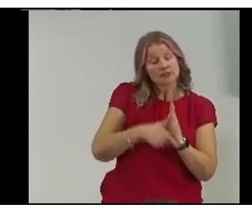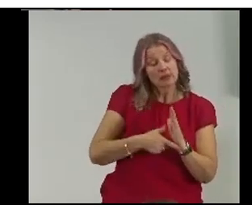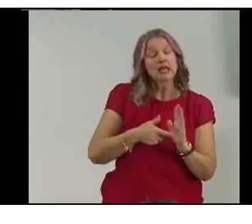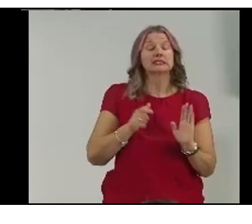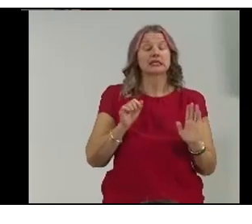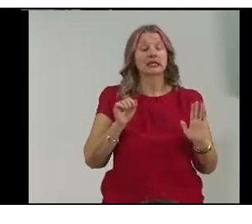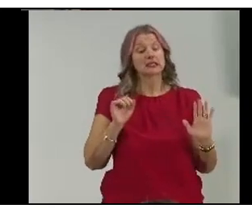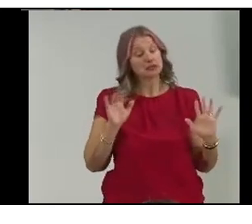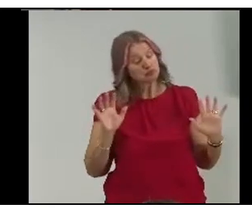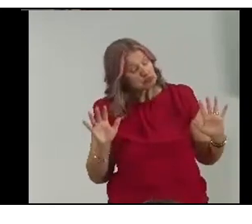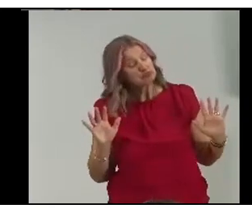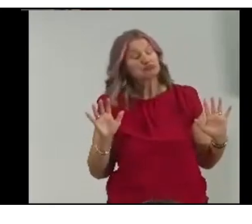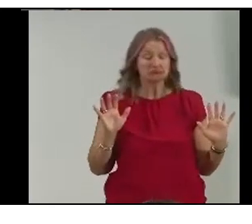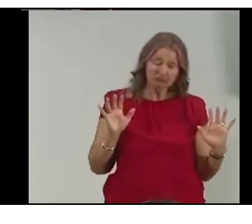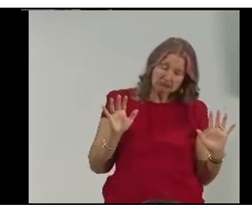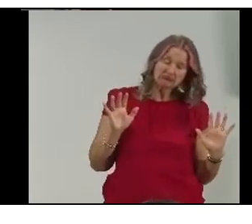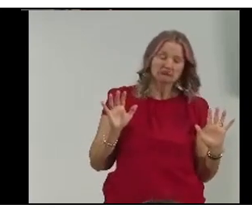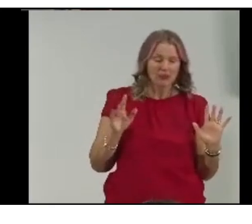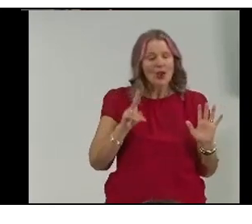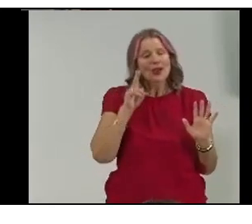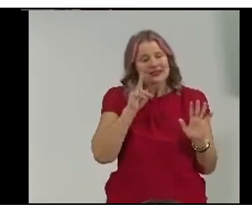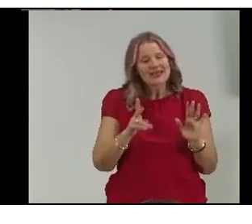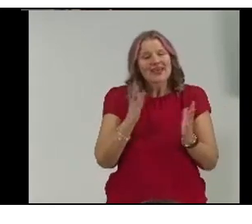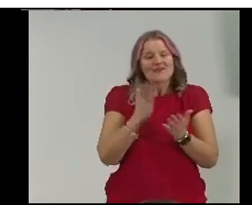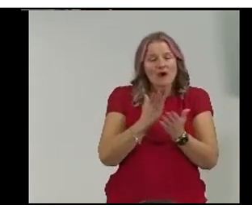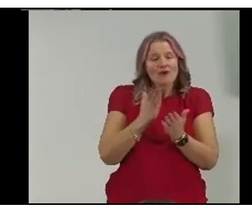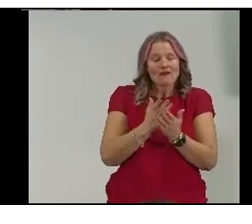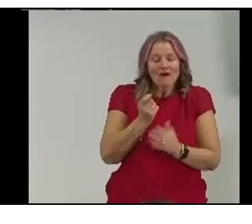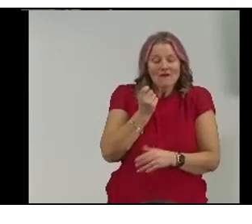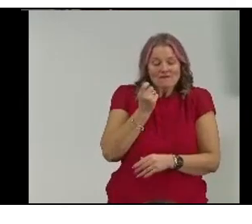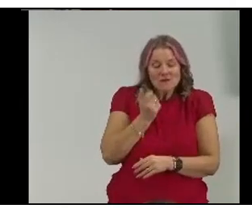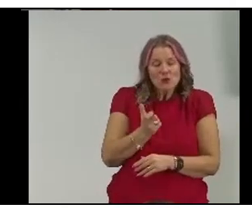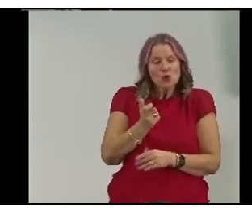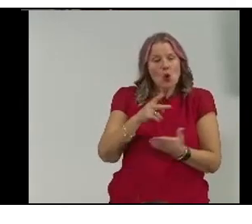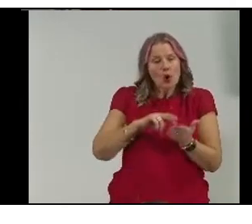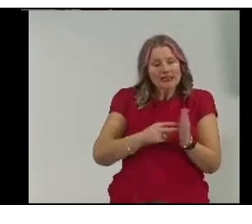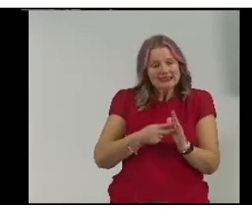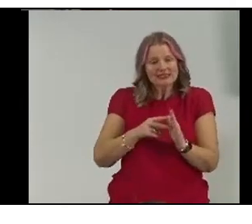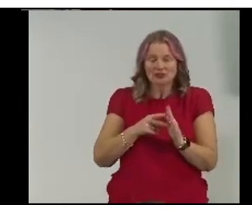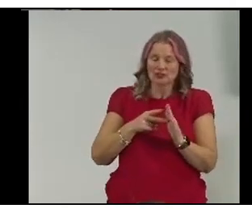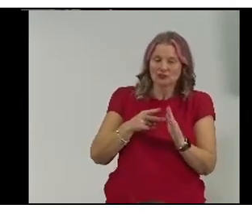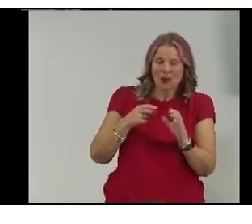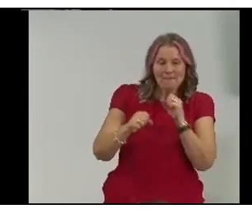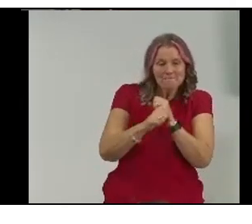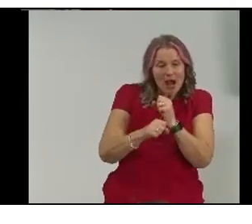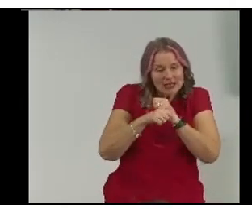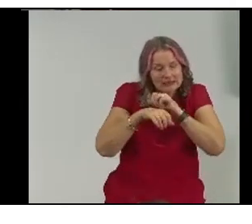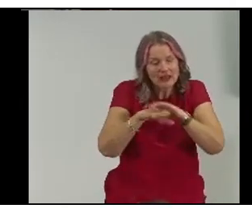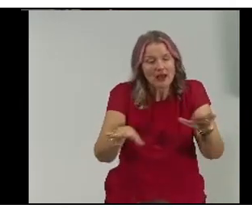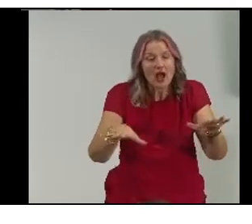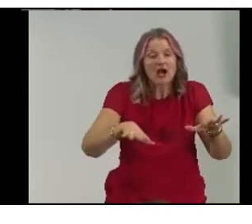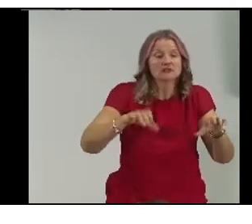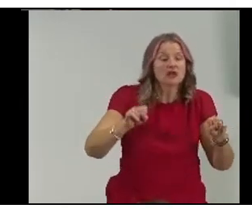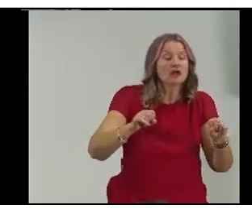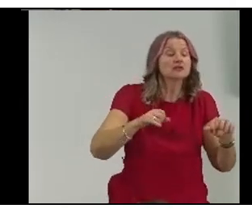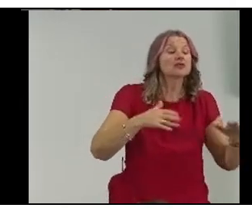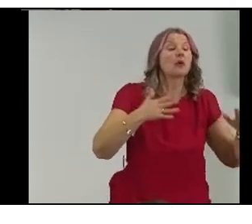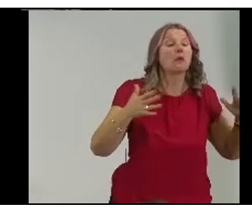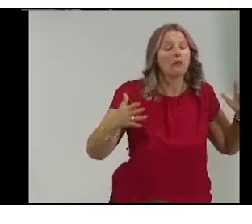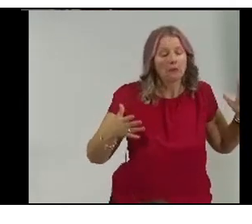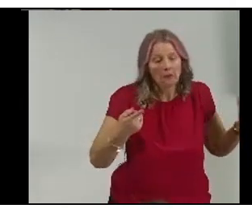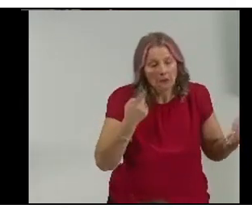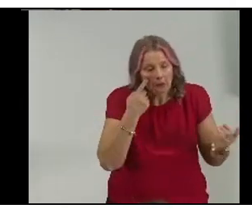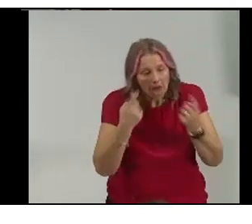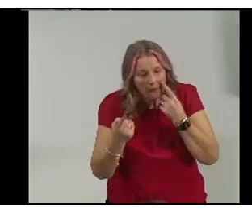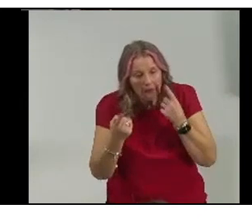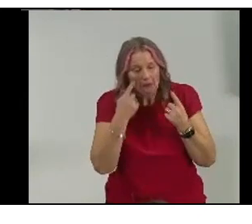yes. We're starting to see very, very few organizations that the marketing and communication teams are starting to go there, which what